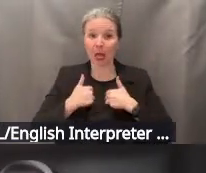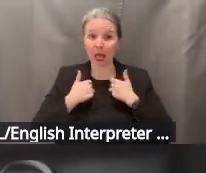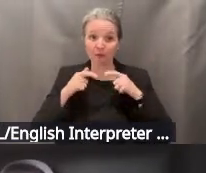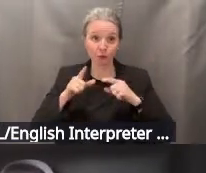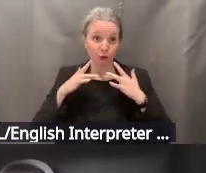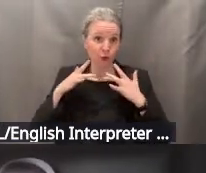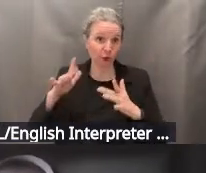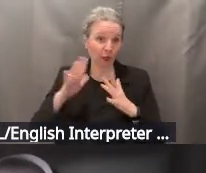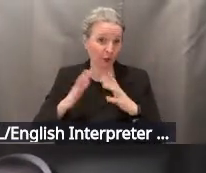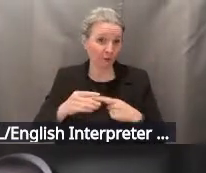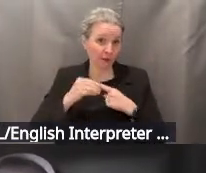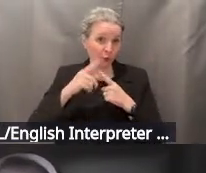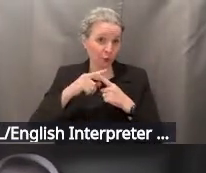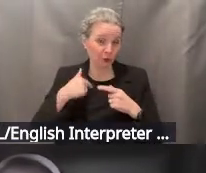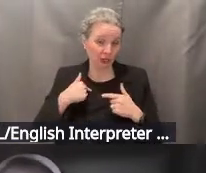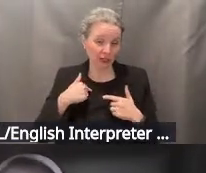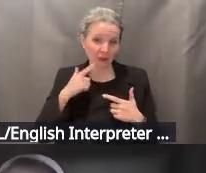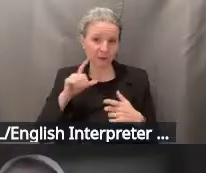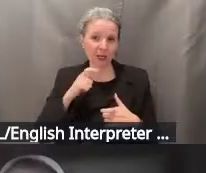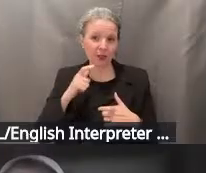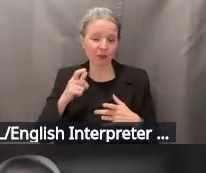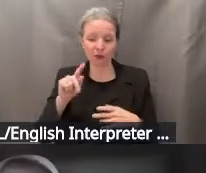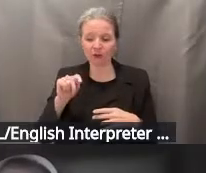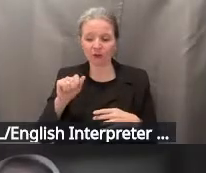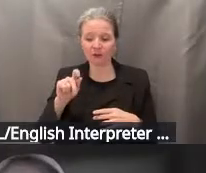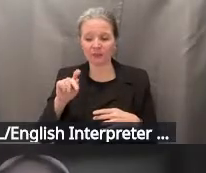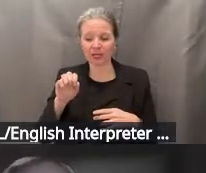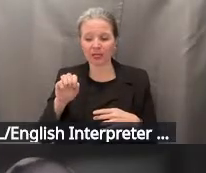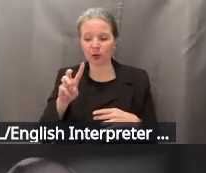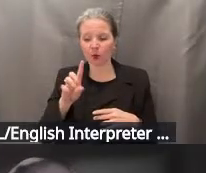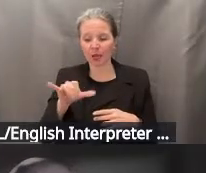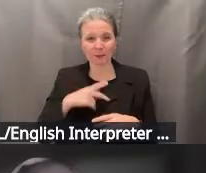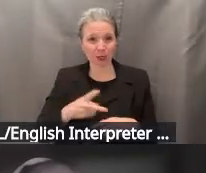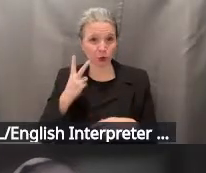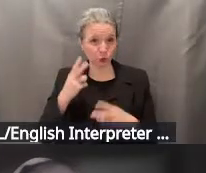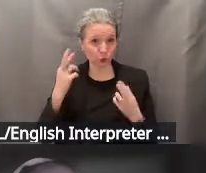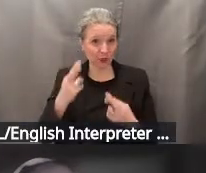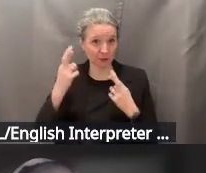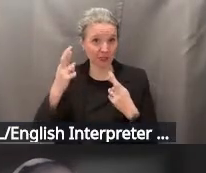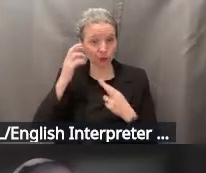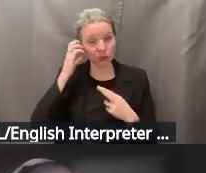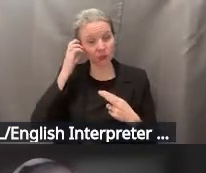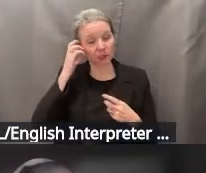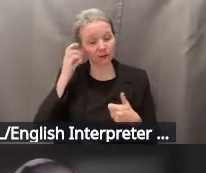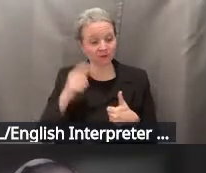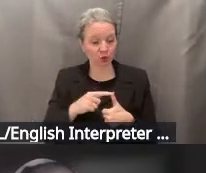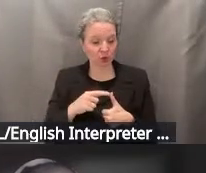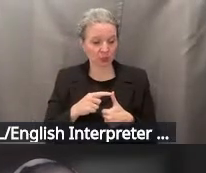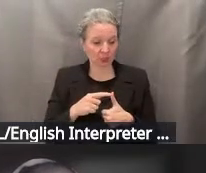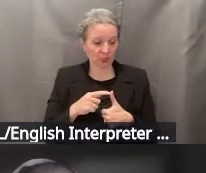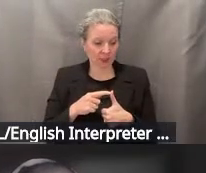was really special to me. So that would be another takeaway. And then my two recommendations would be first,